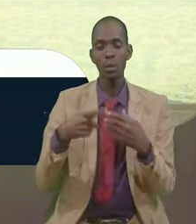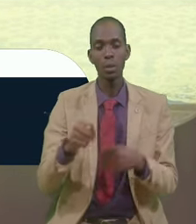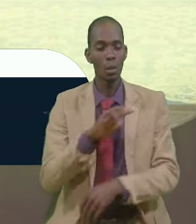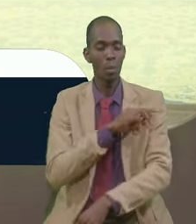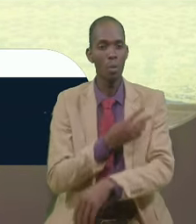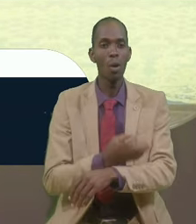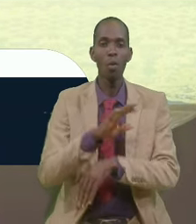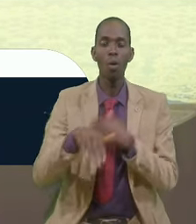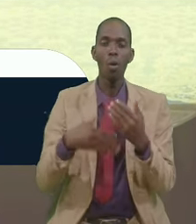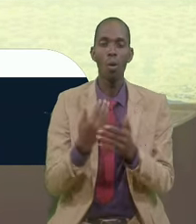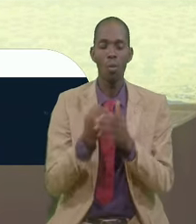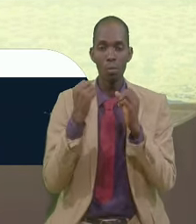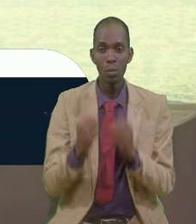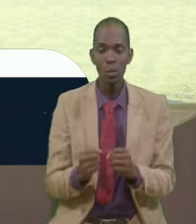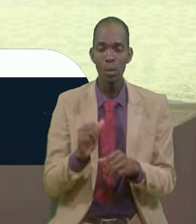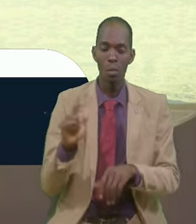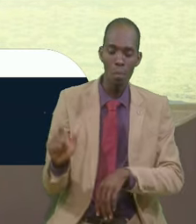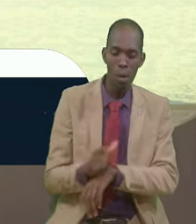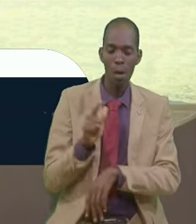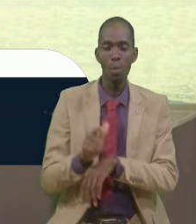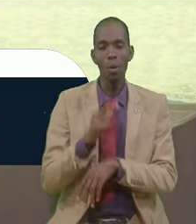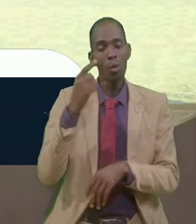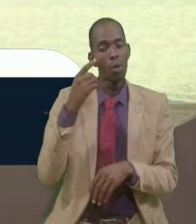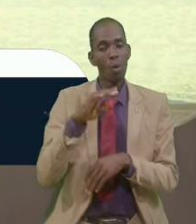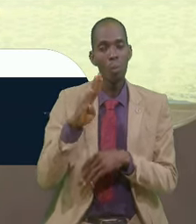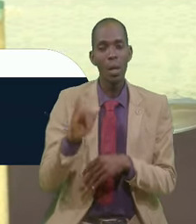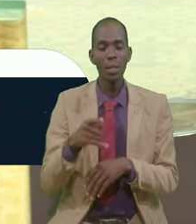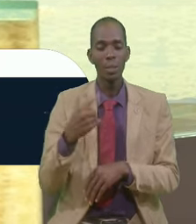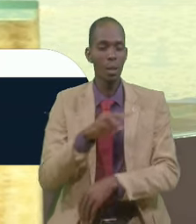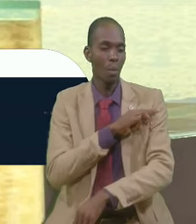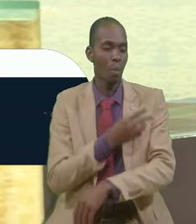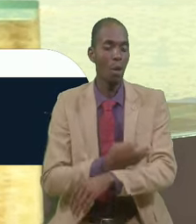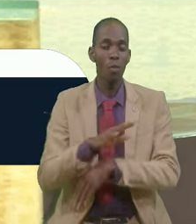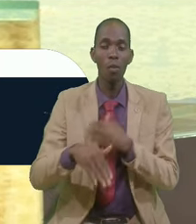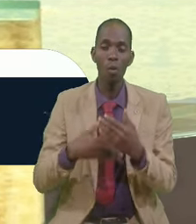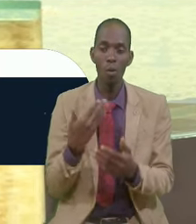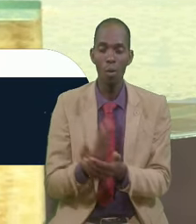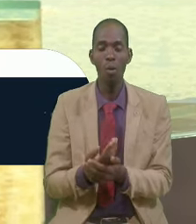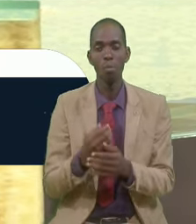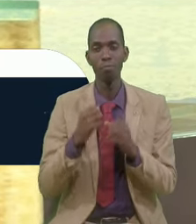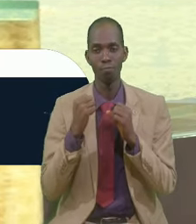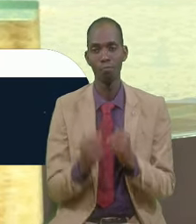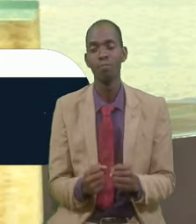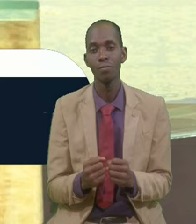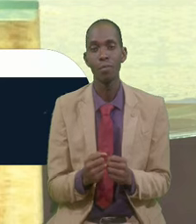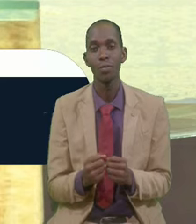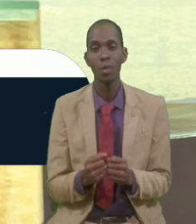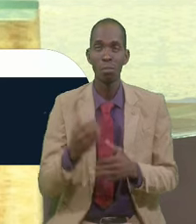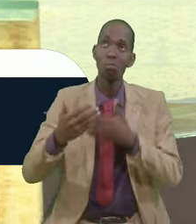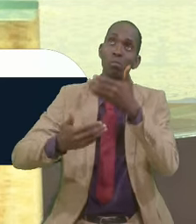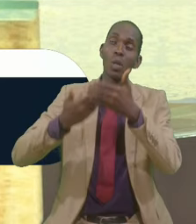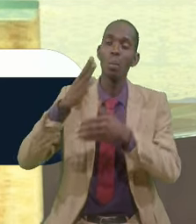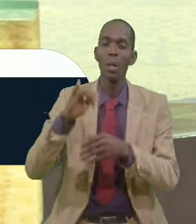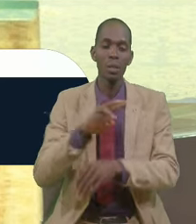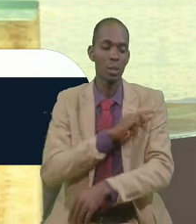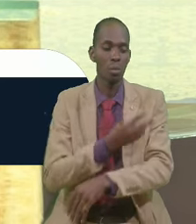Almighty, laboring by the might of the Almighty, progressing by the might of the Almighty. You are here tonight, I